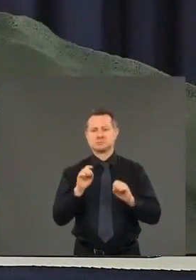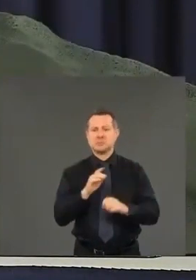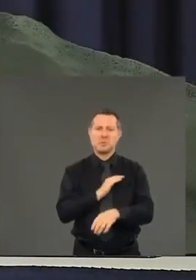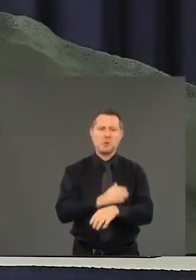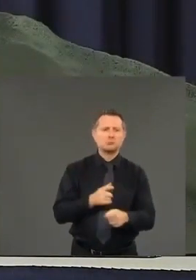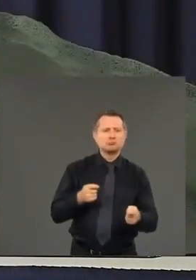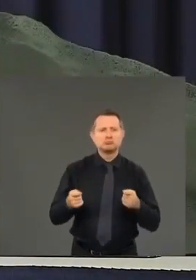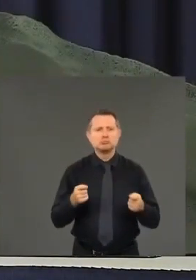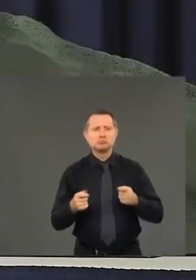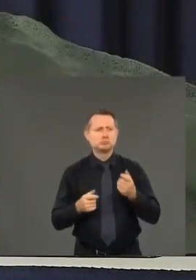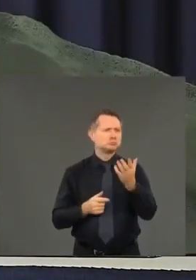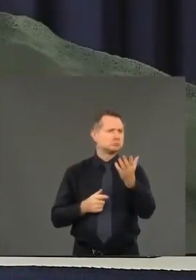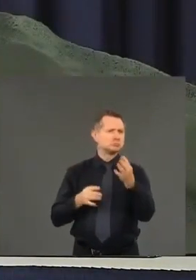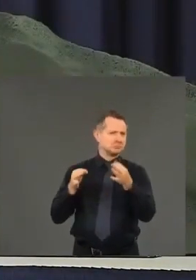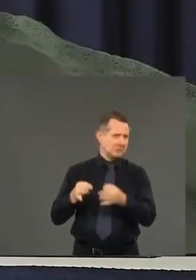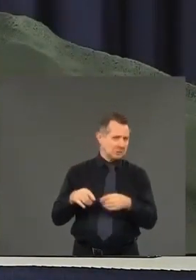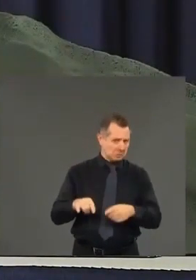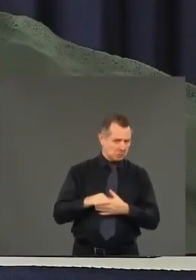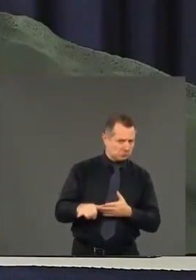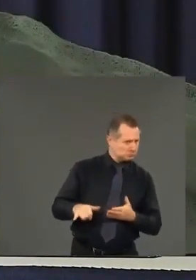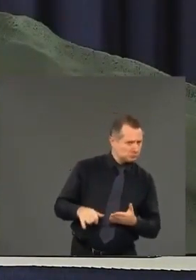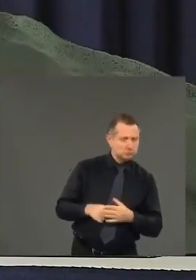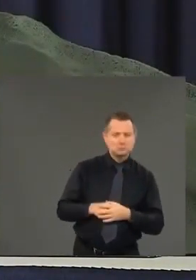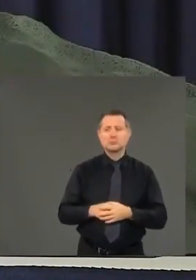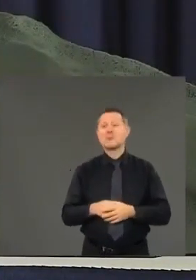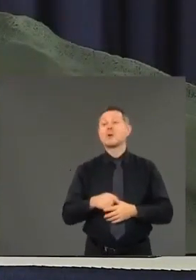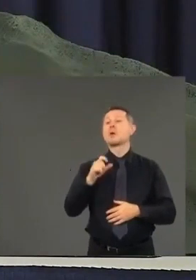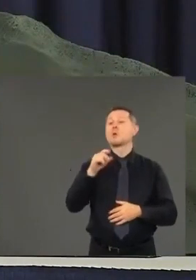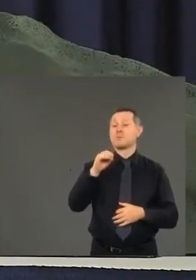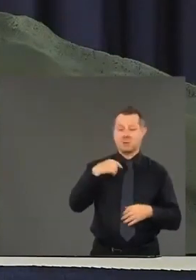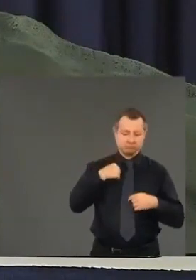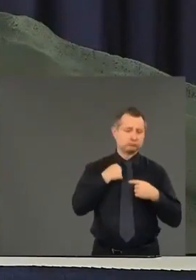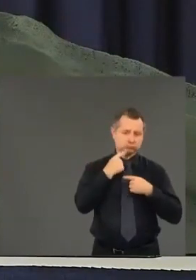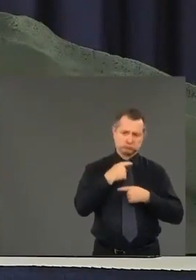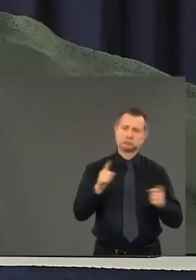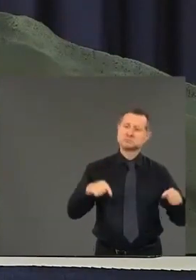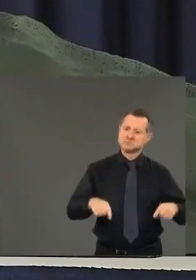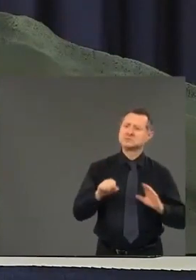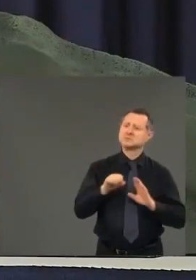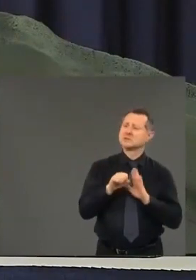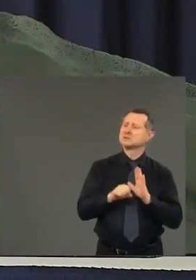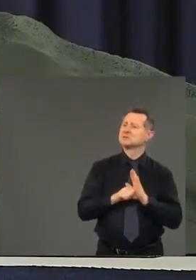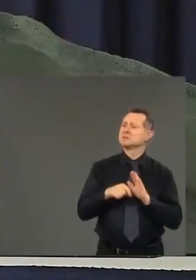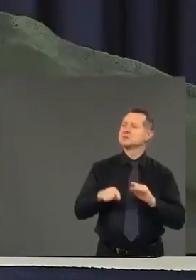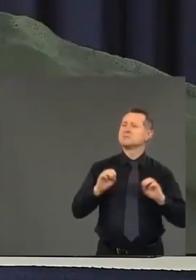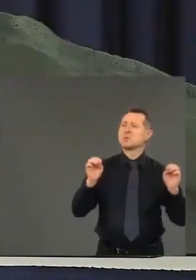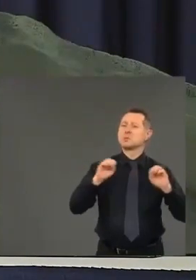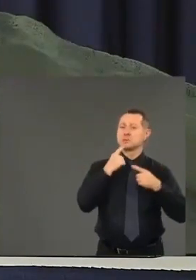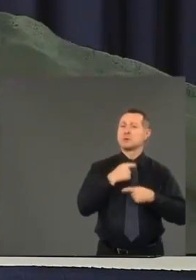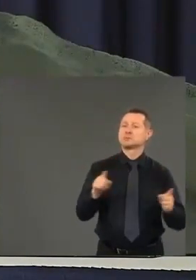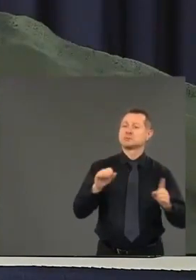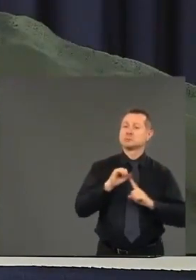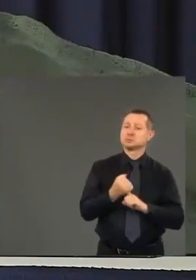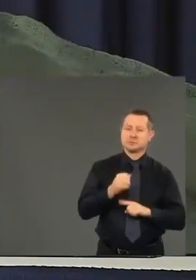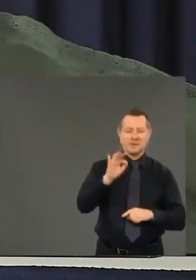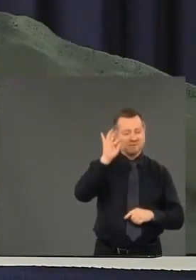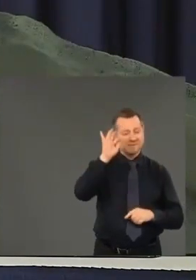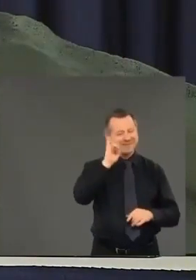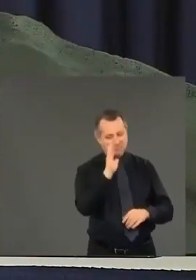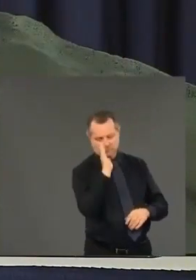2021? A state of emergency first exists federally, right?